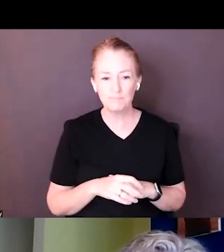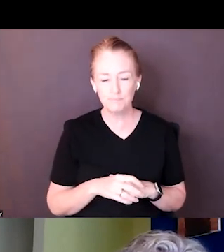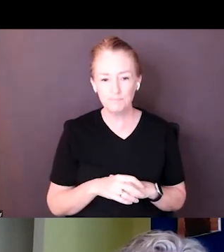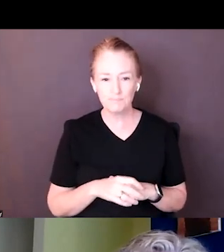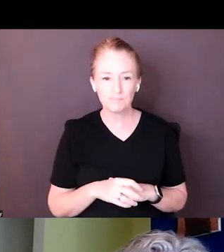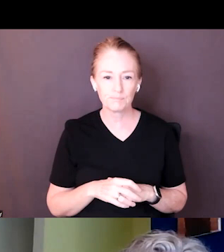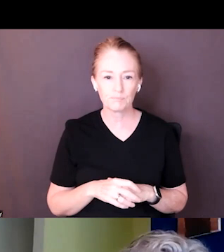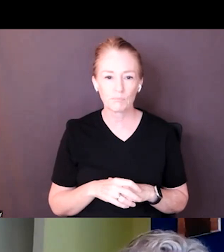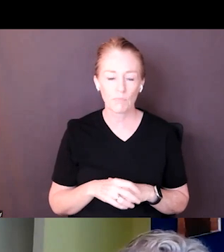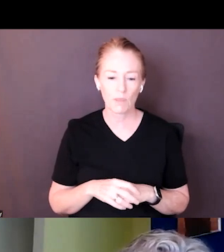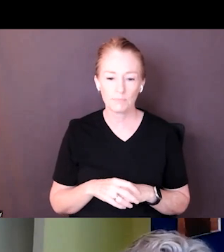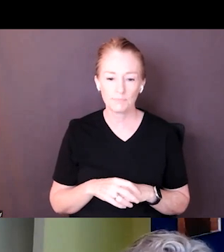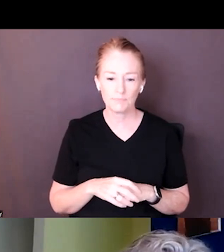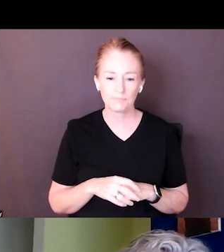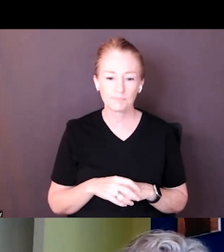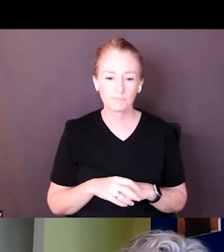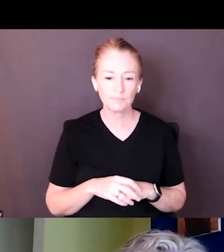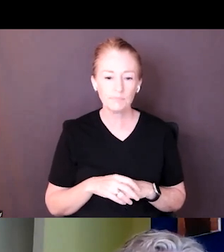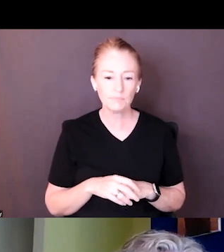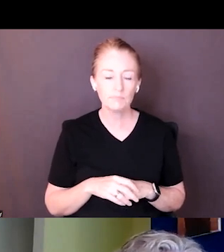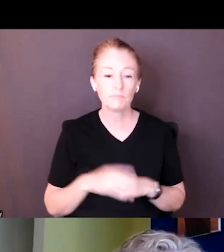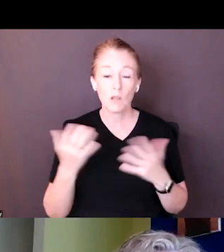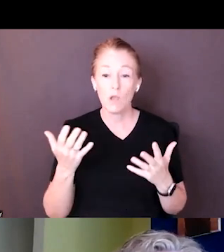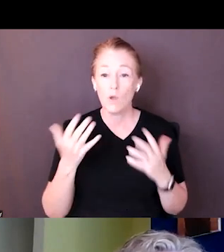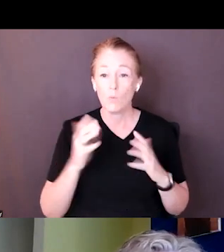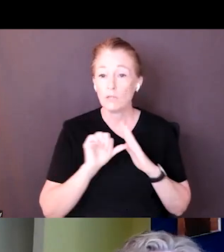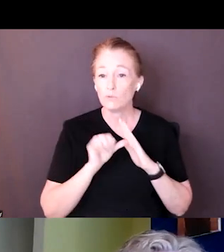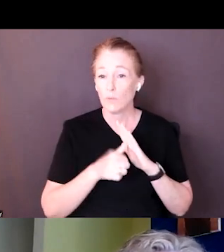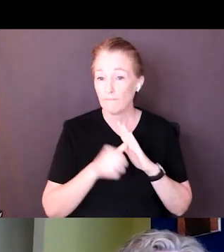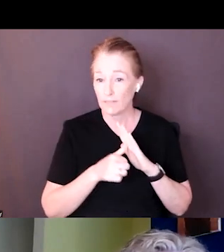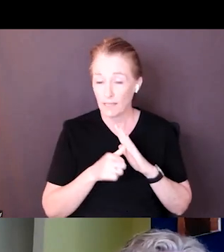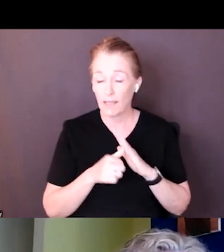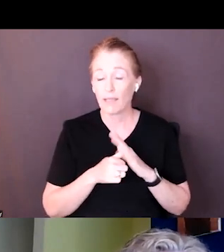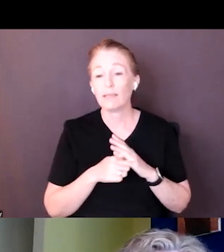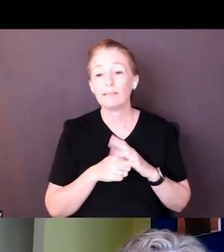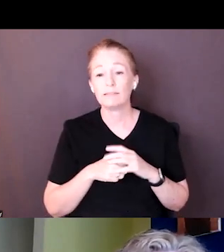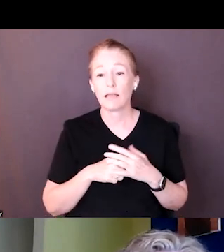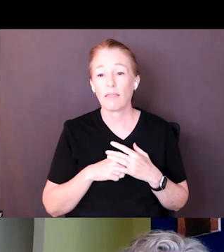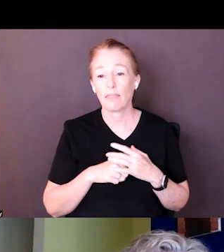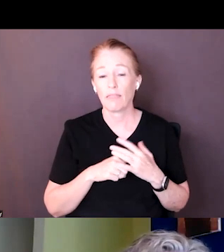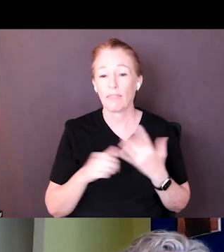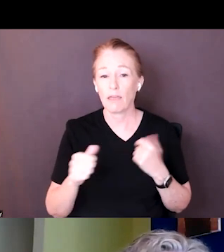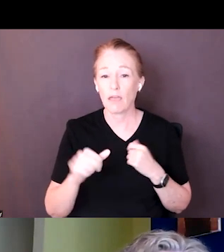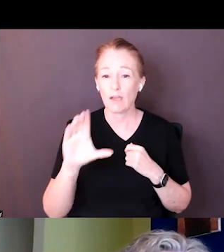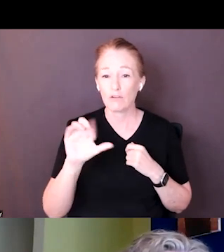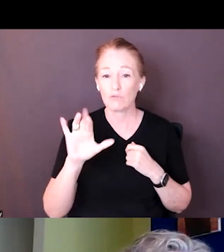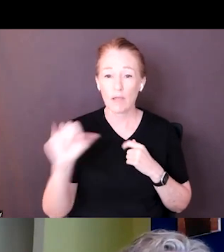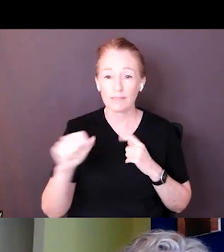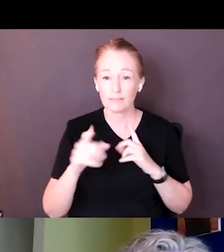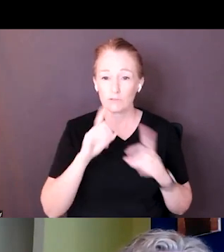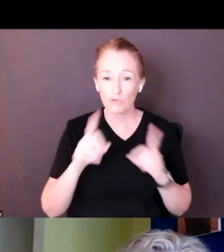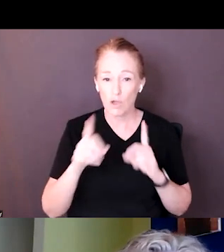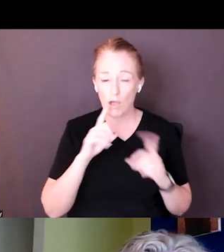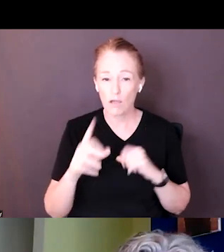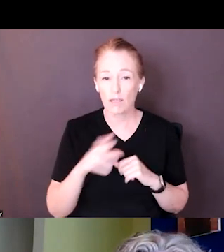And I just want to emphasize that the Crisis Talk and the 988 Crisis Jam Learning Community can be